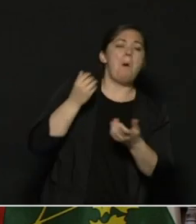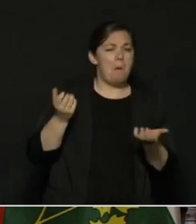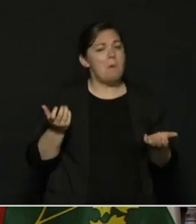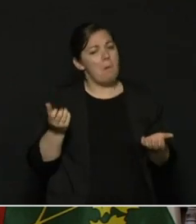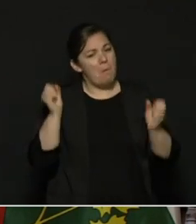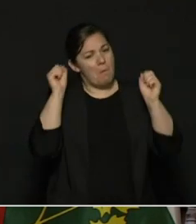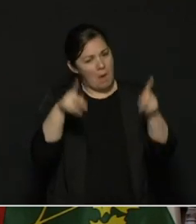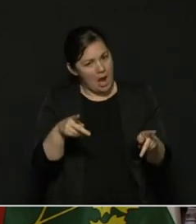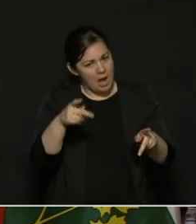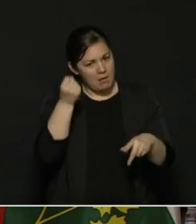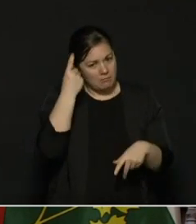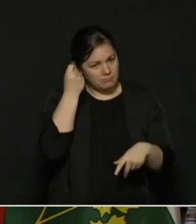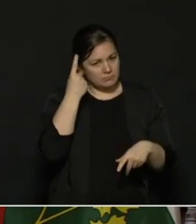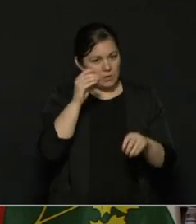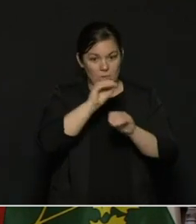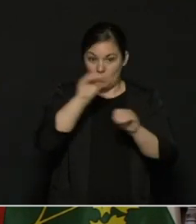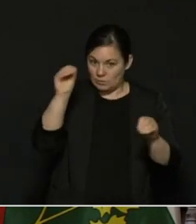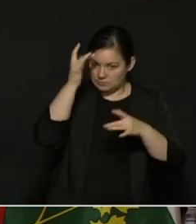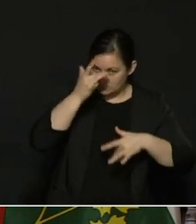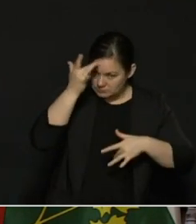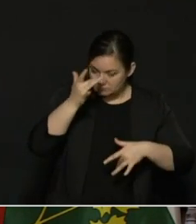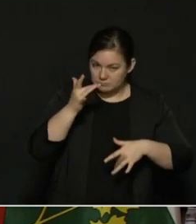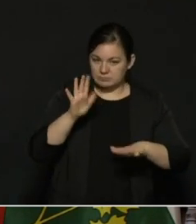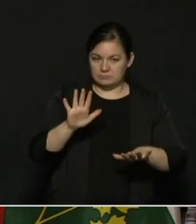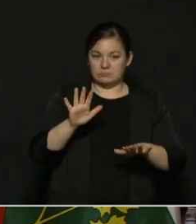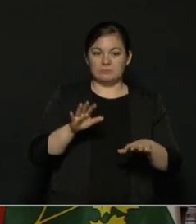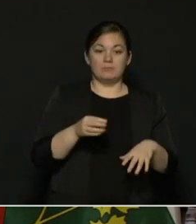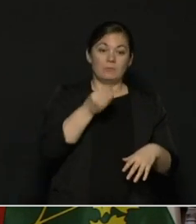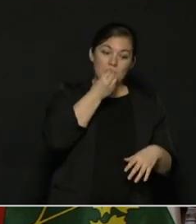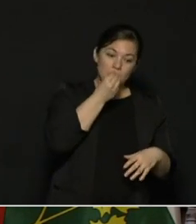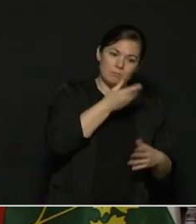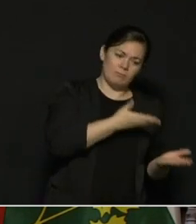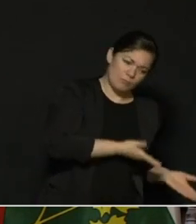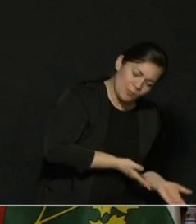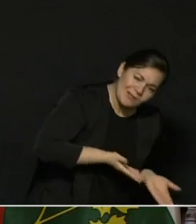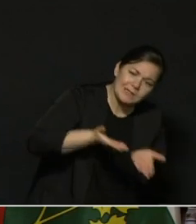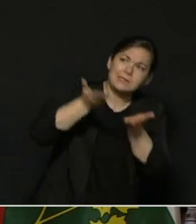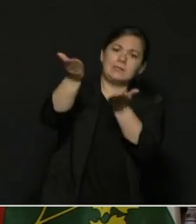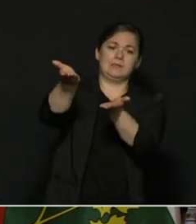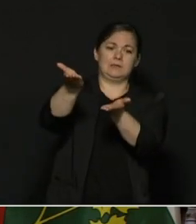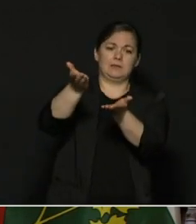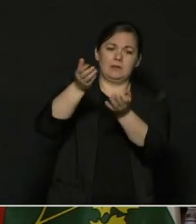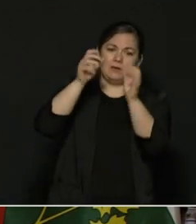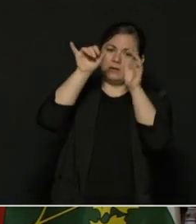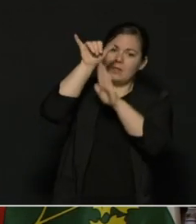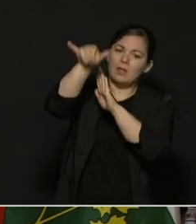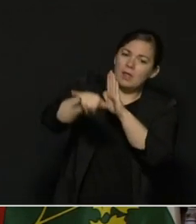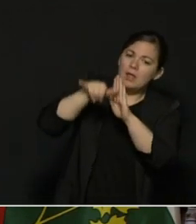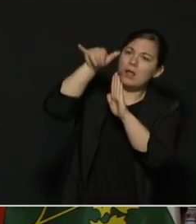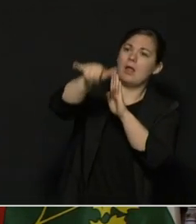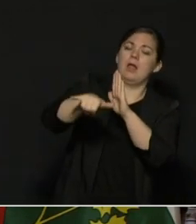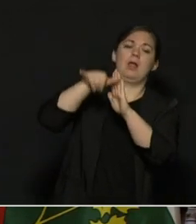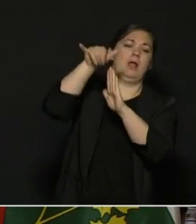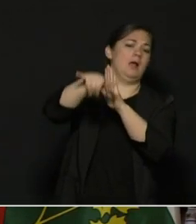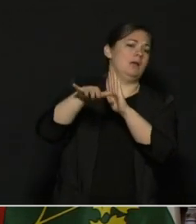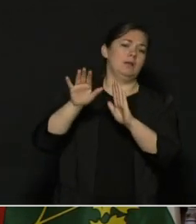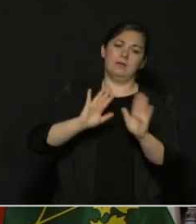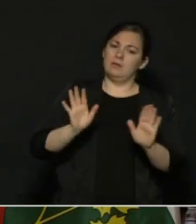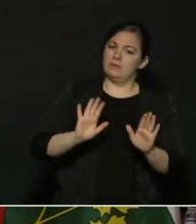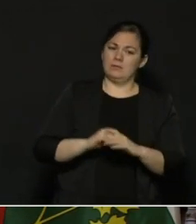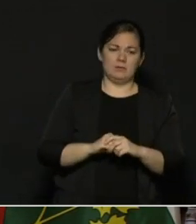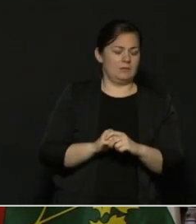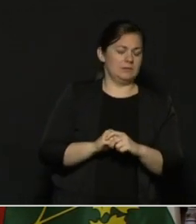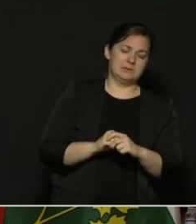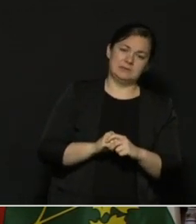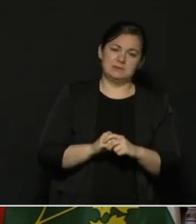ill. They make sure they bring all their supplies with them. They don't stay for a prolonged period and don't overburden the local resources.